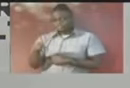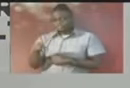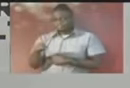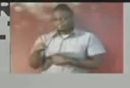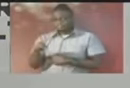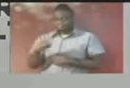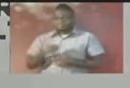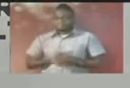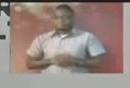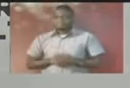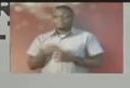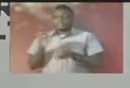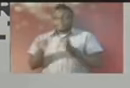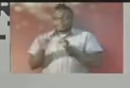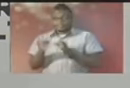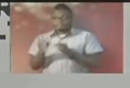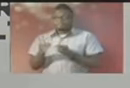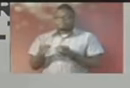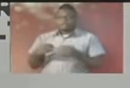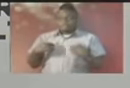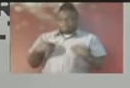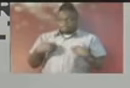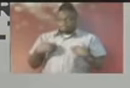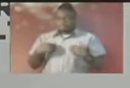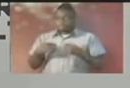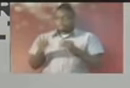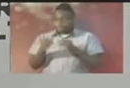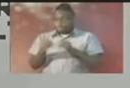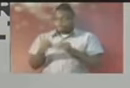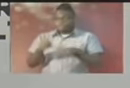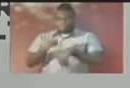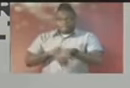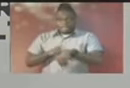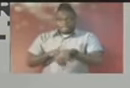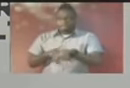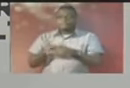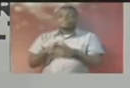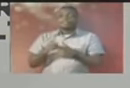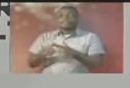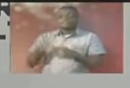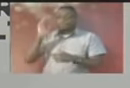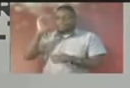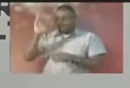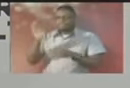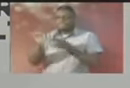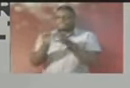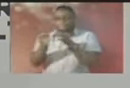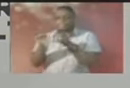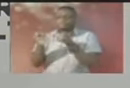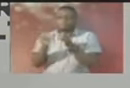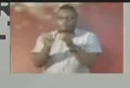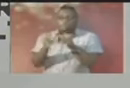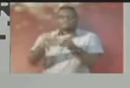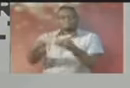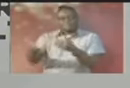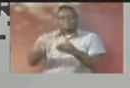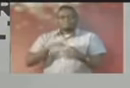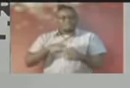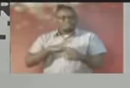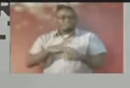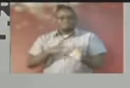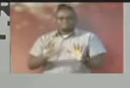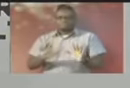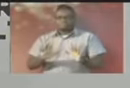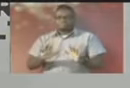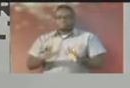first instance. As you know, if time permits, we will accommodate an additional question from each media house. We